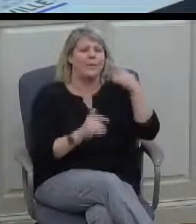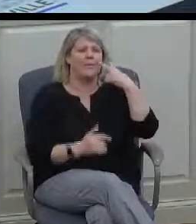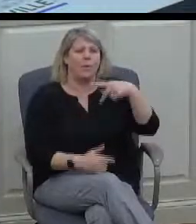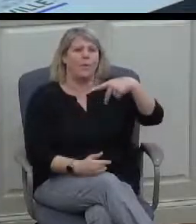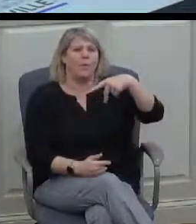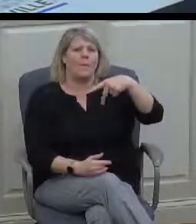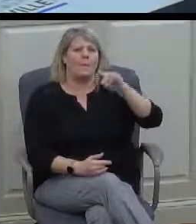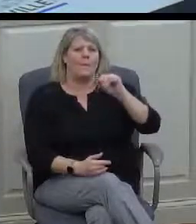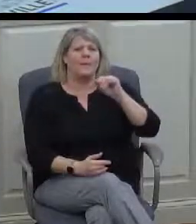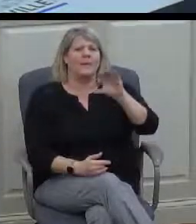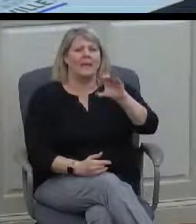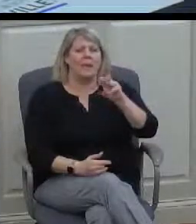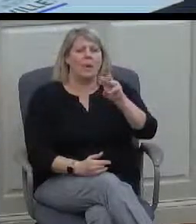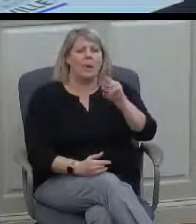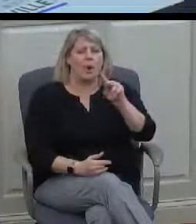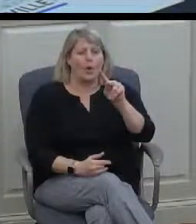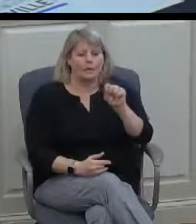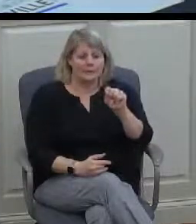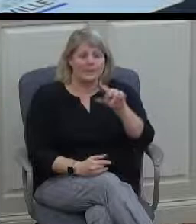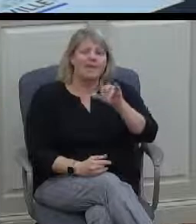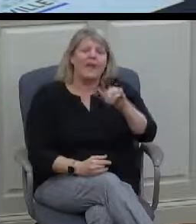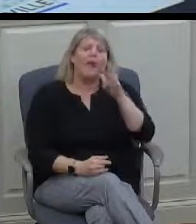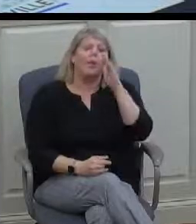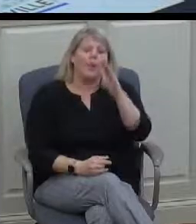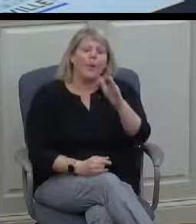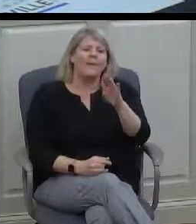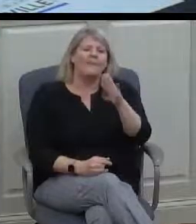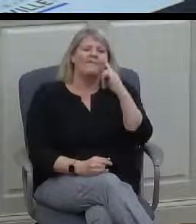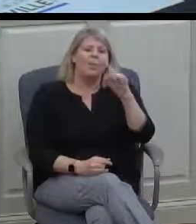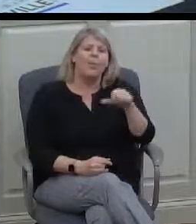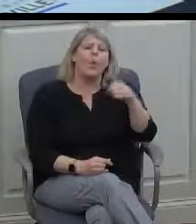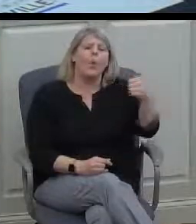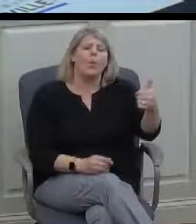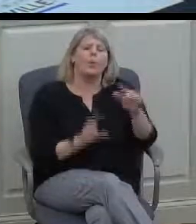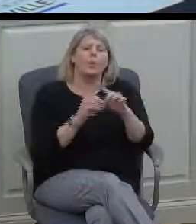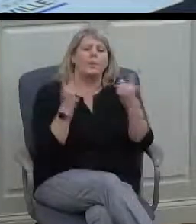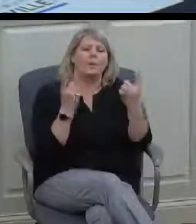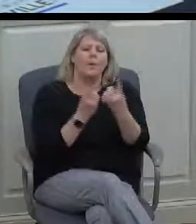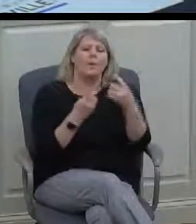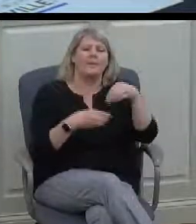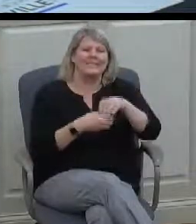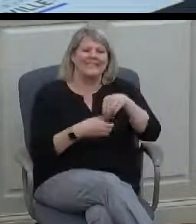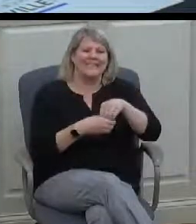for other departments, entities within the city system.